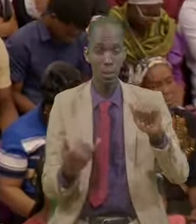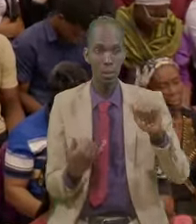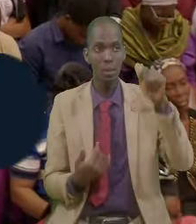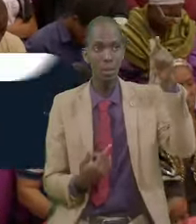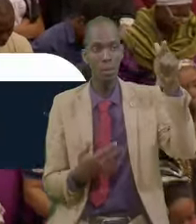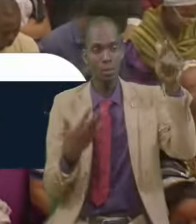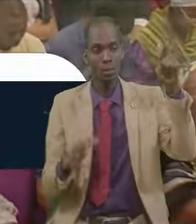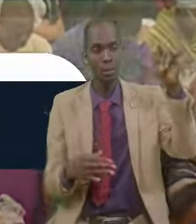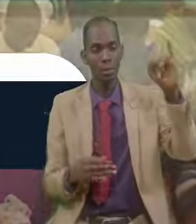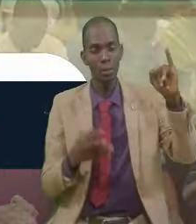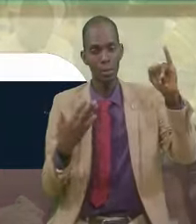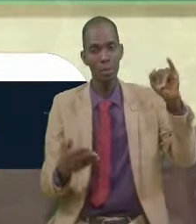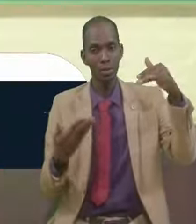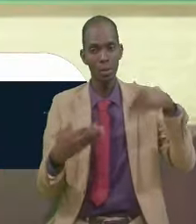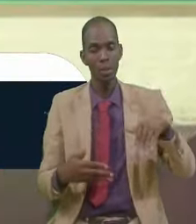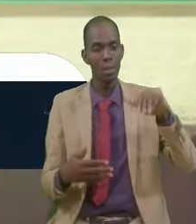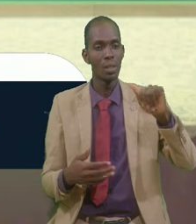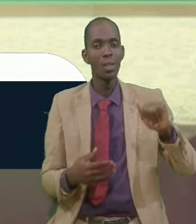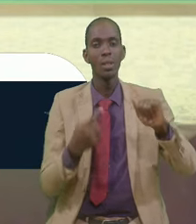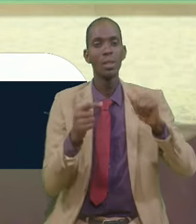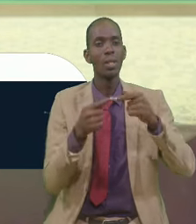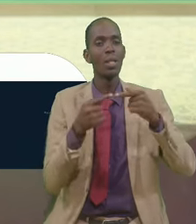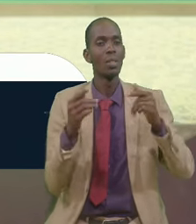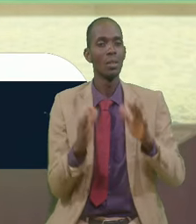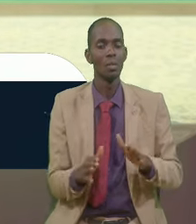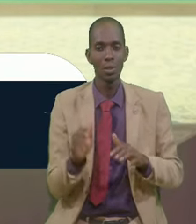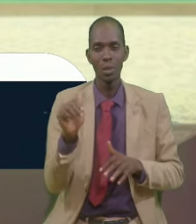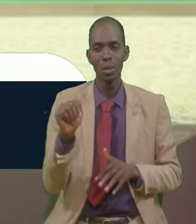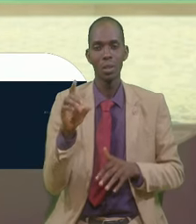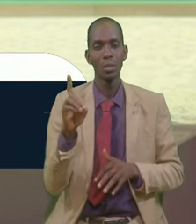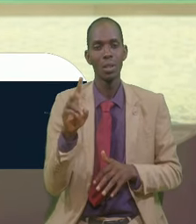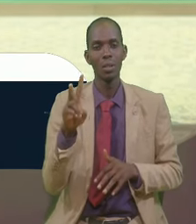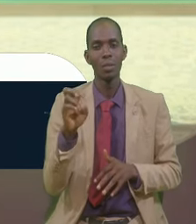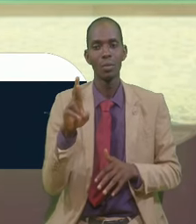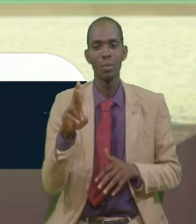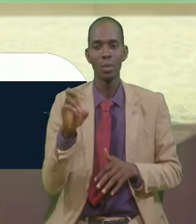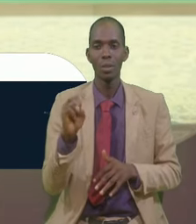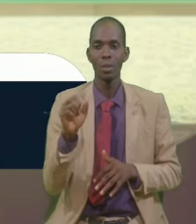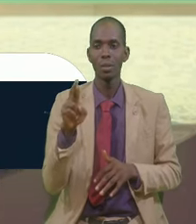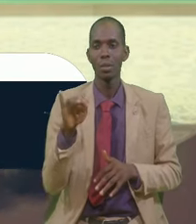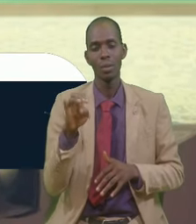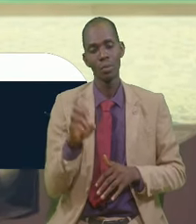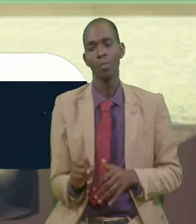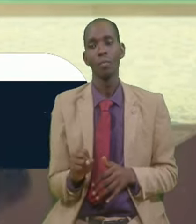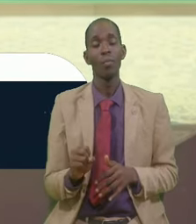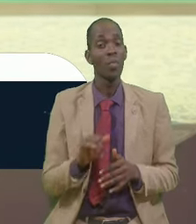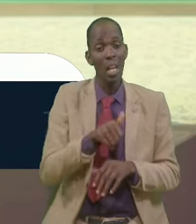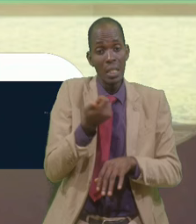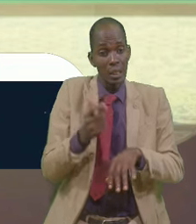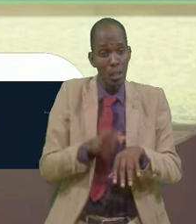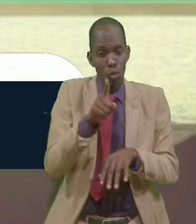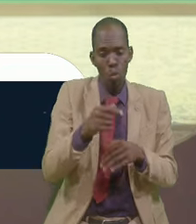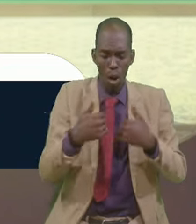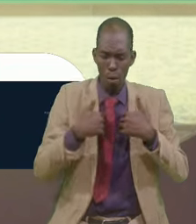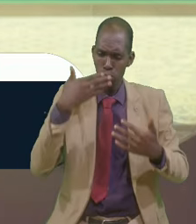The adversaries. You see, that's a giant standing in front of some people. Anytime you make your plans, anytime